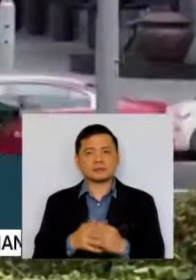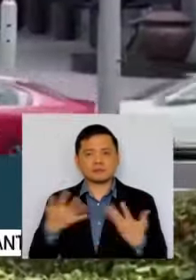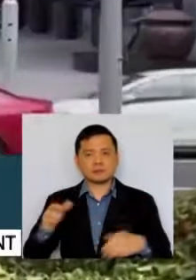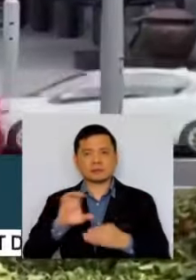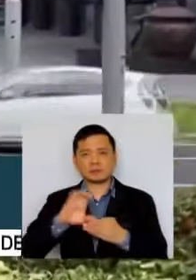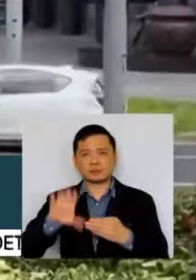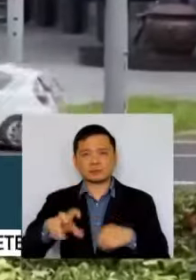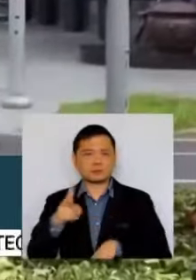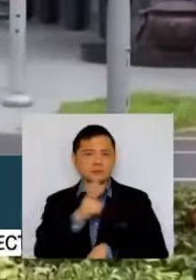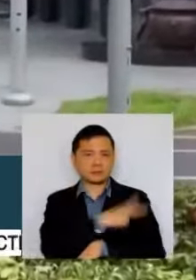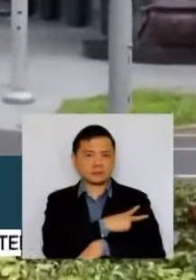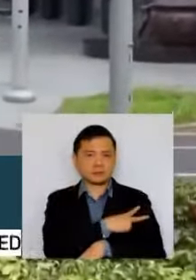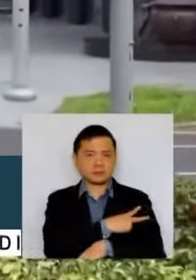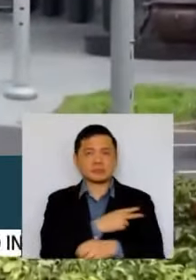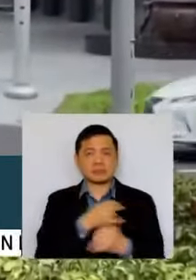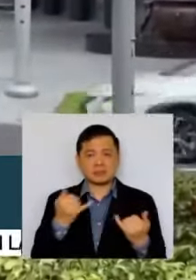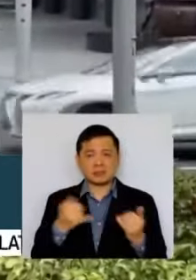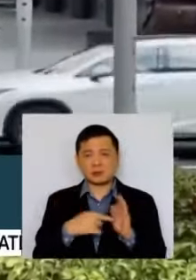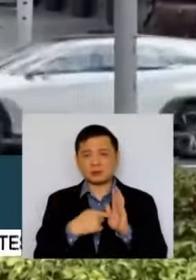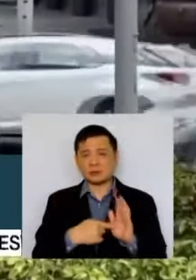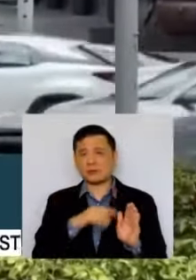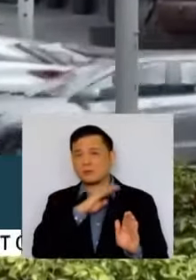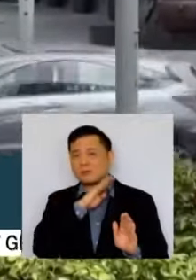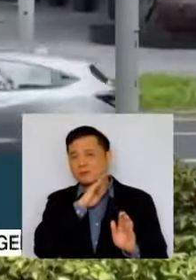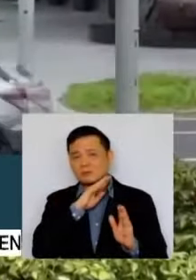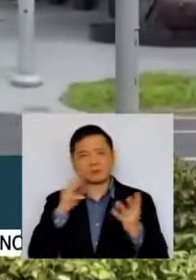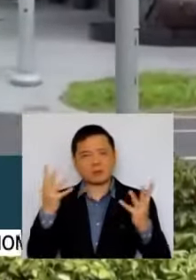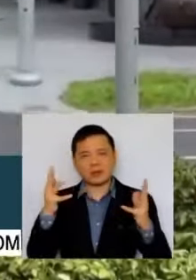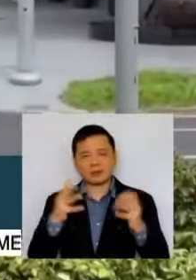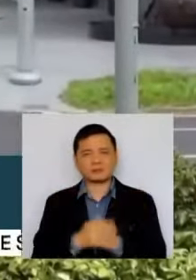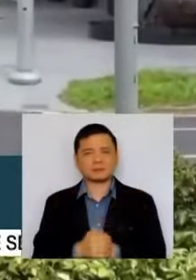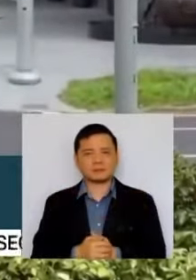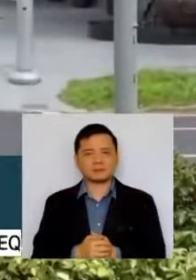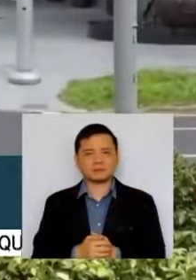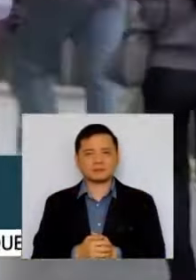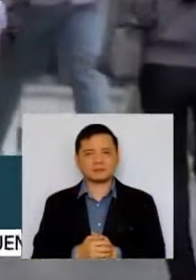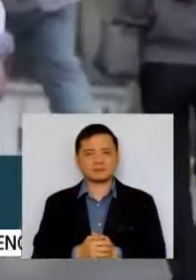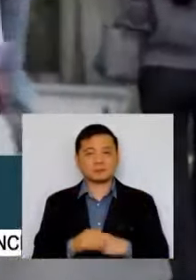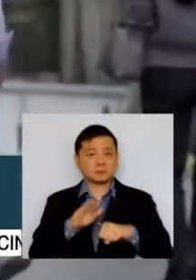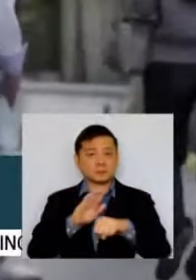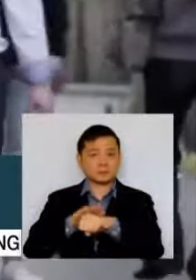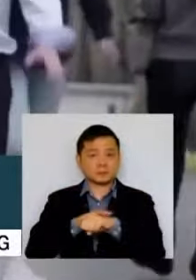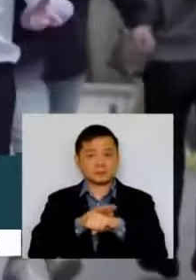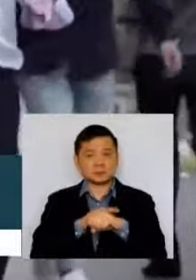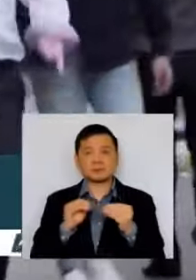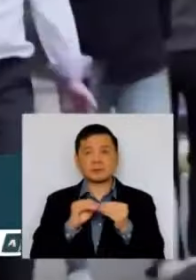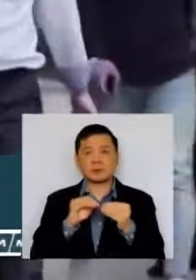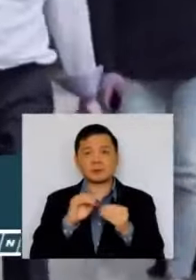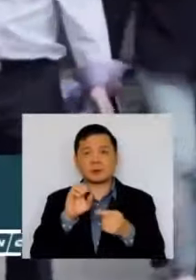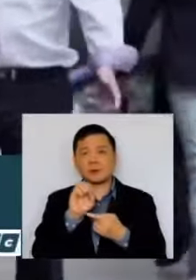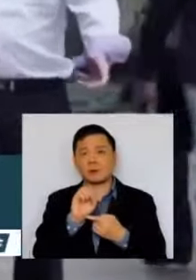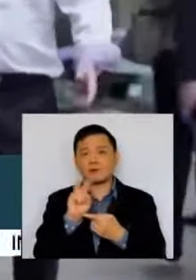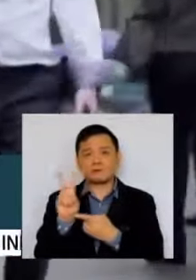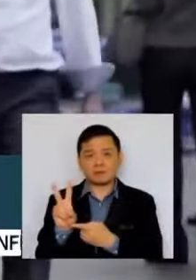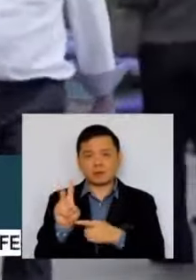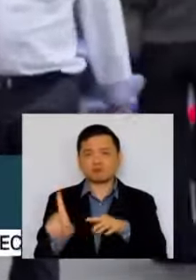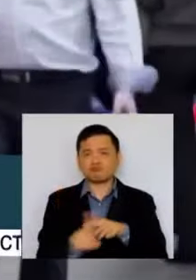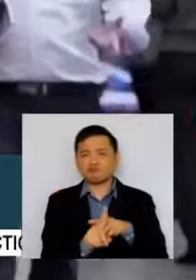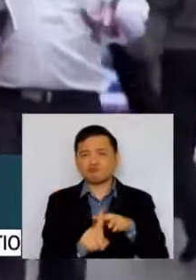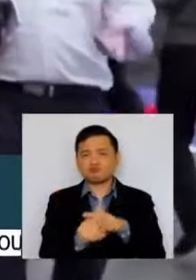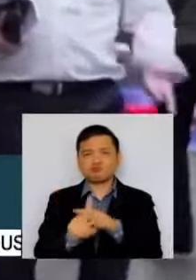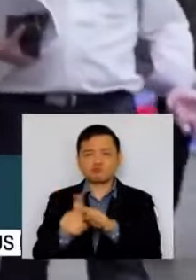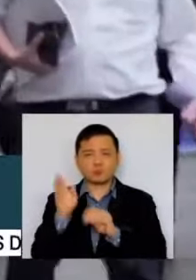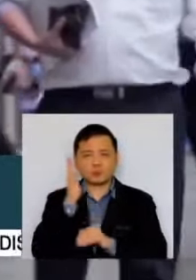currently asymptomatic. Officials now warn more Omicron cases are likely to be detected. Singapore had